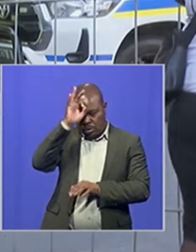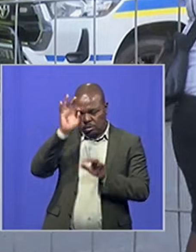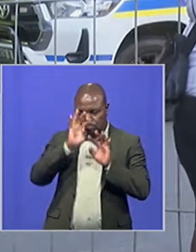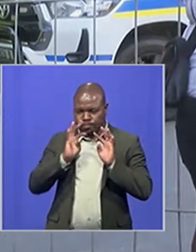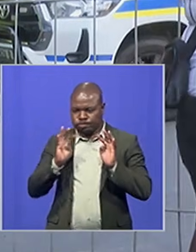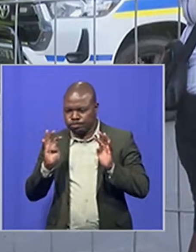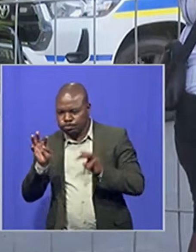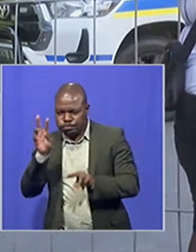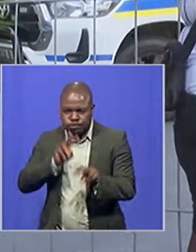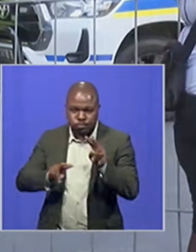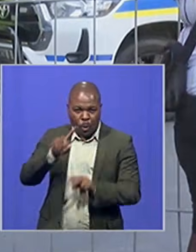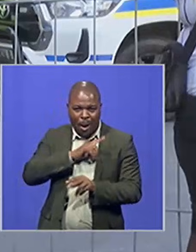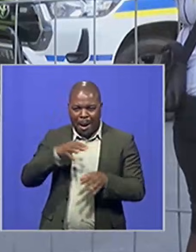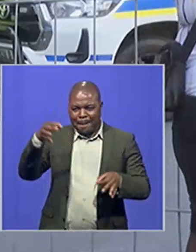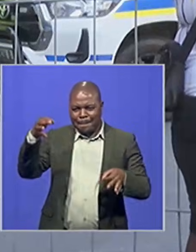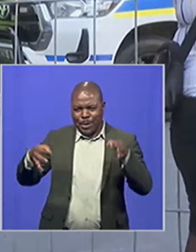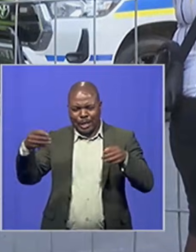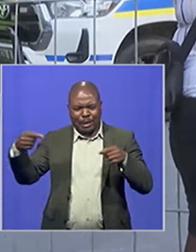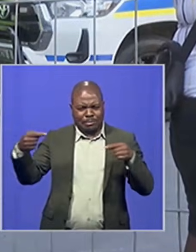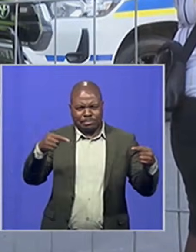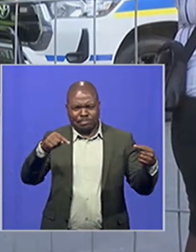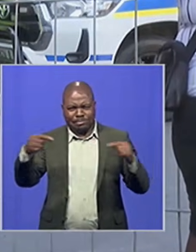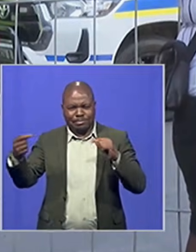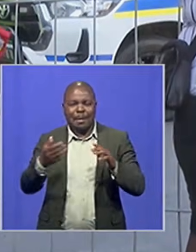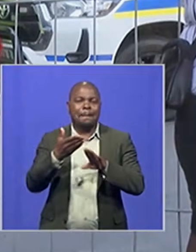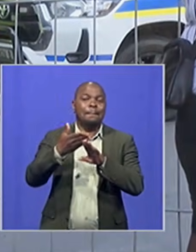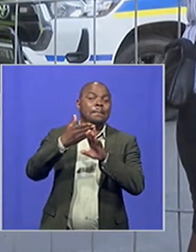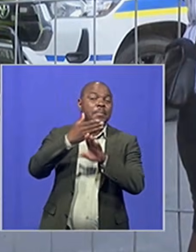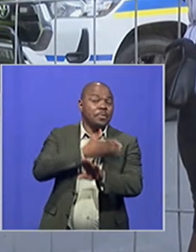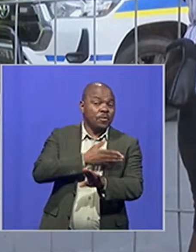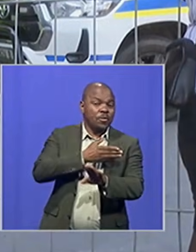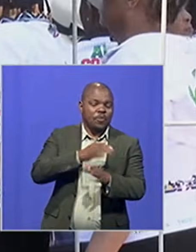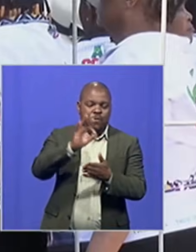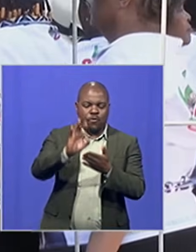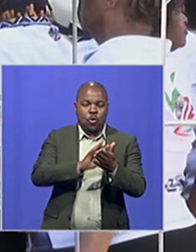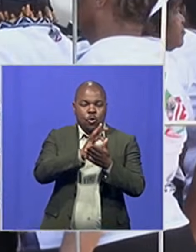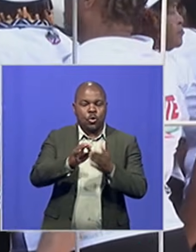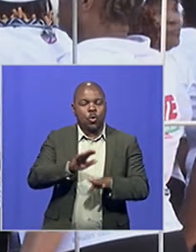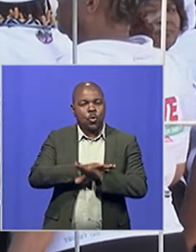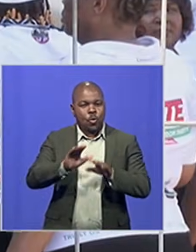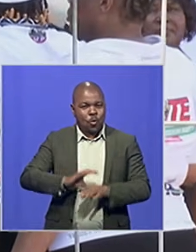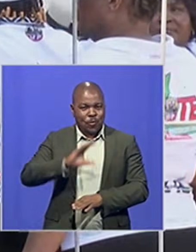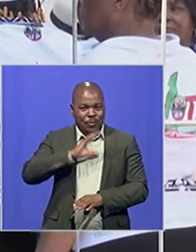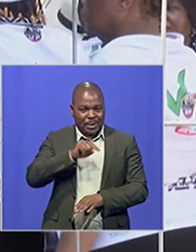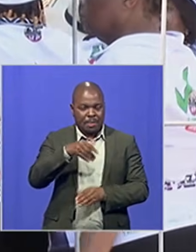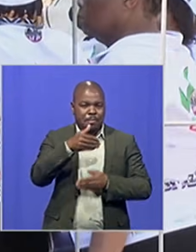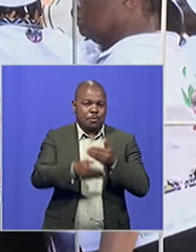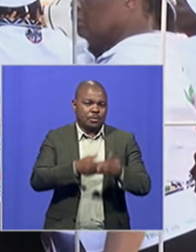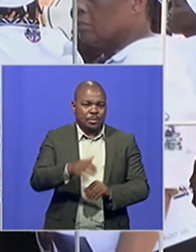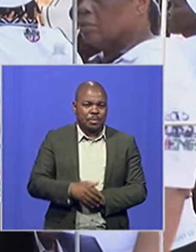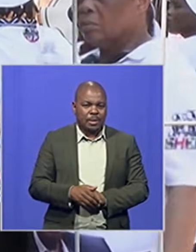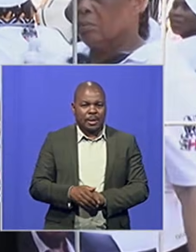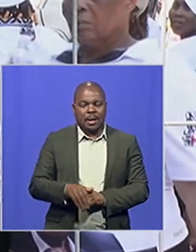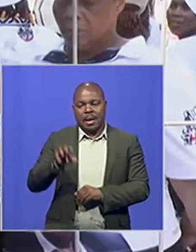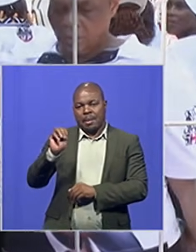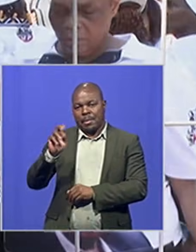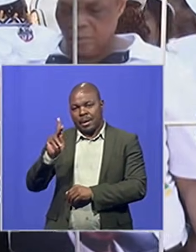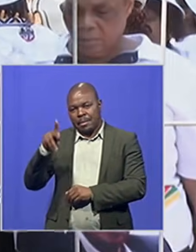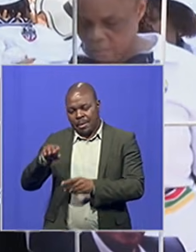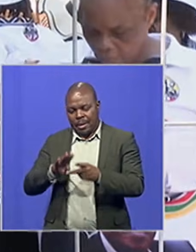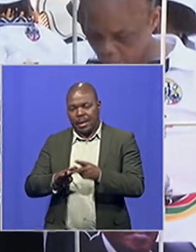ya sepolotiki e ne ya magoletsa pele ga vote ya go tlhoka boikanyego. makoko a MKP, DA ga mmogo